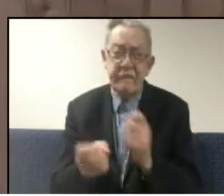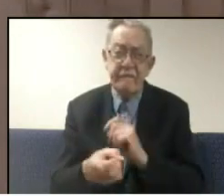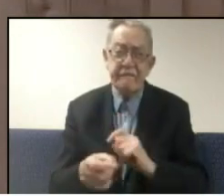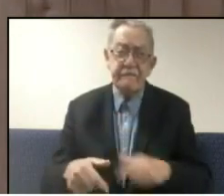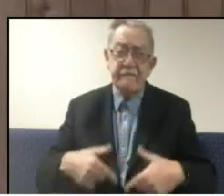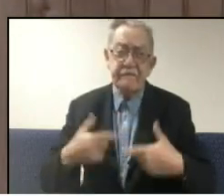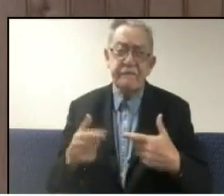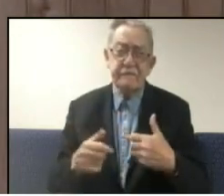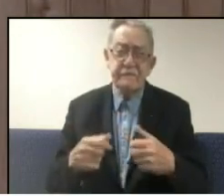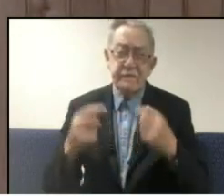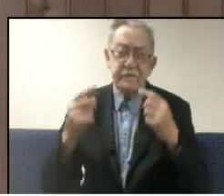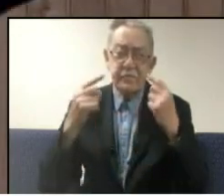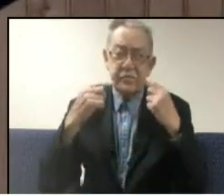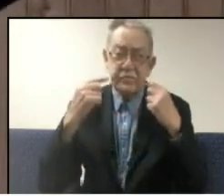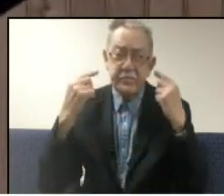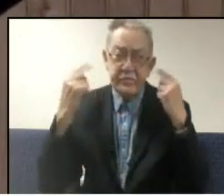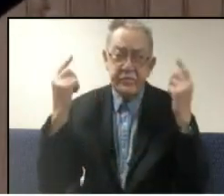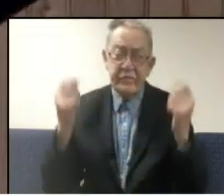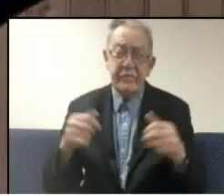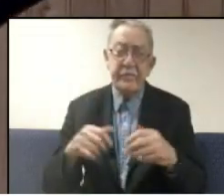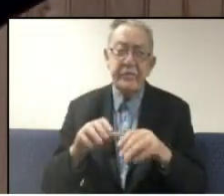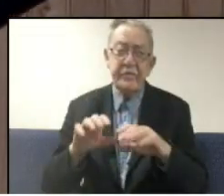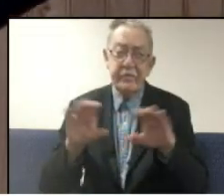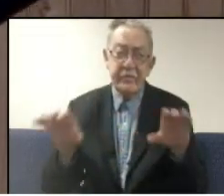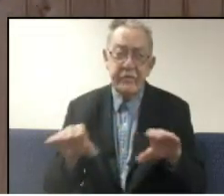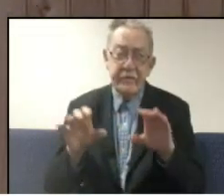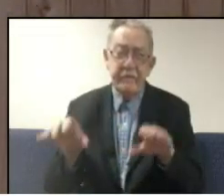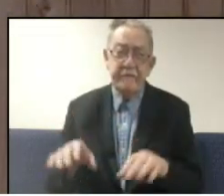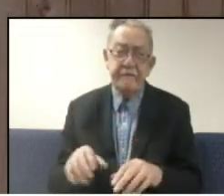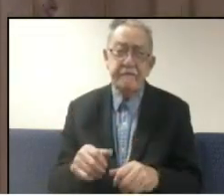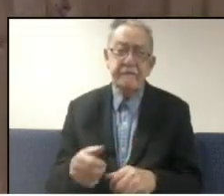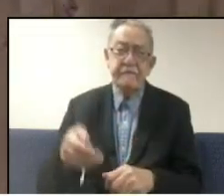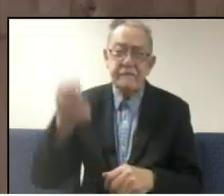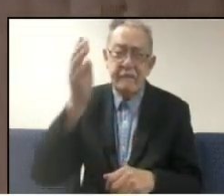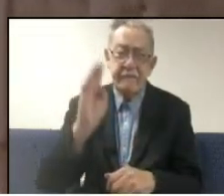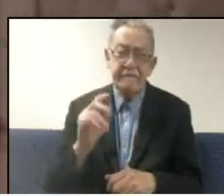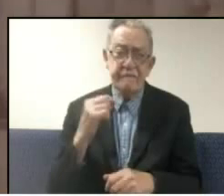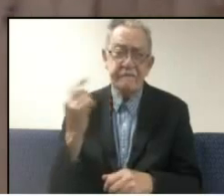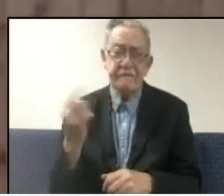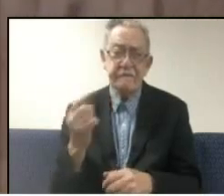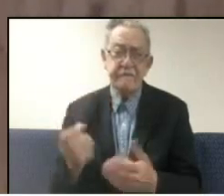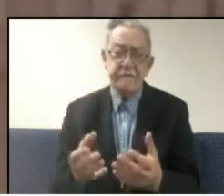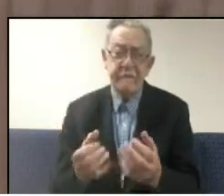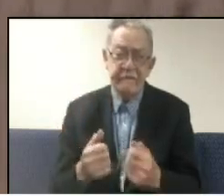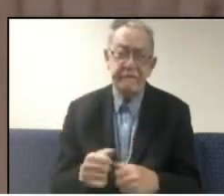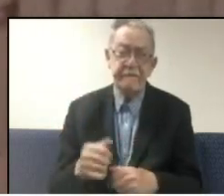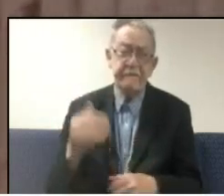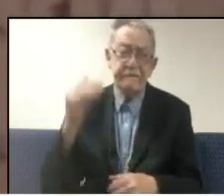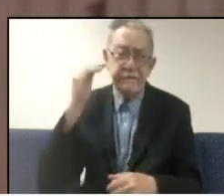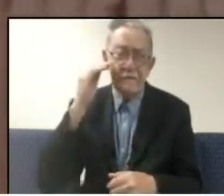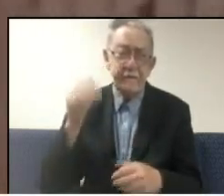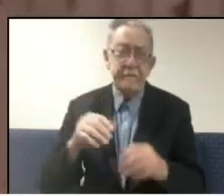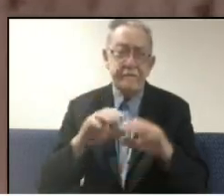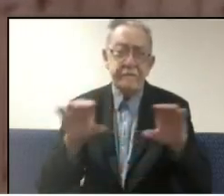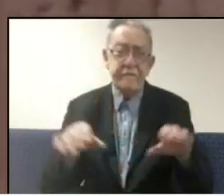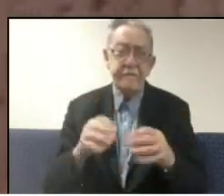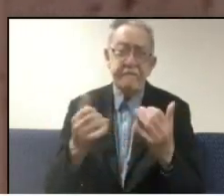so successful at what I'm doing now. God only wants me to continue doing what I'm doing now,